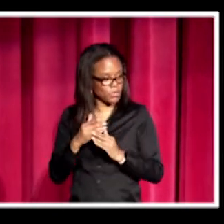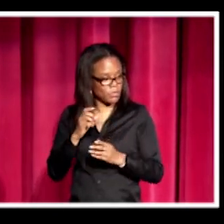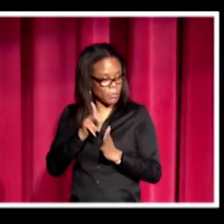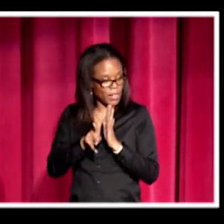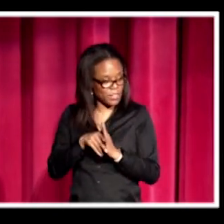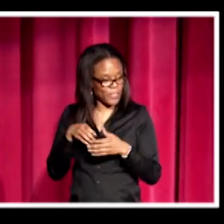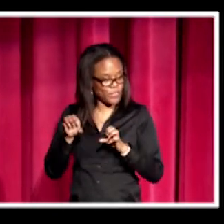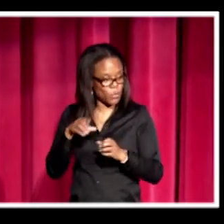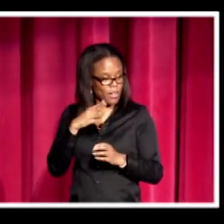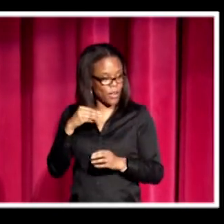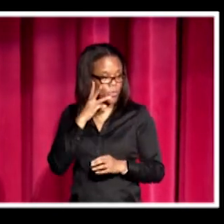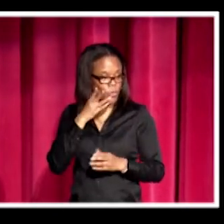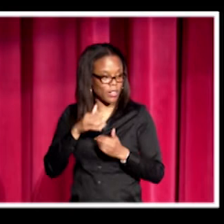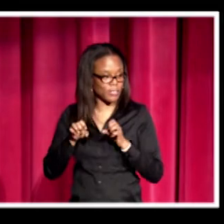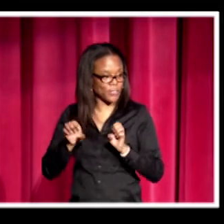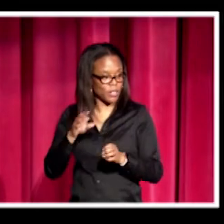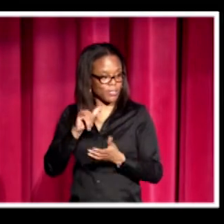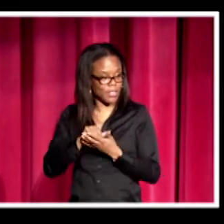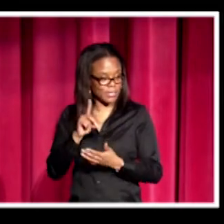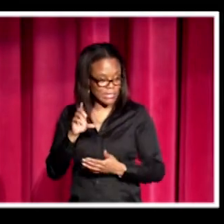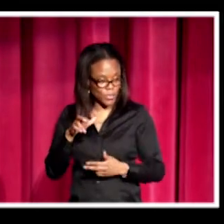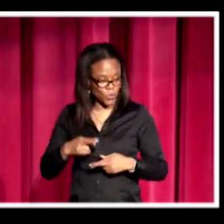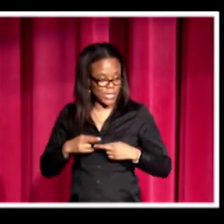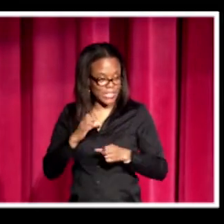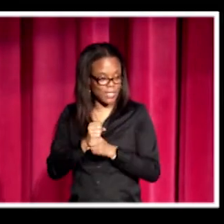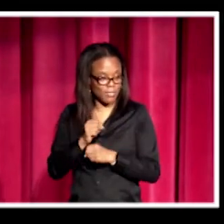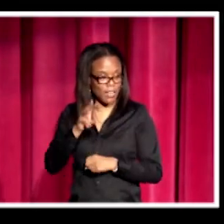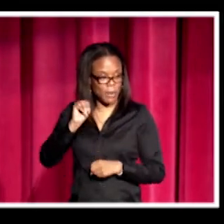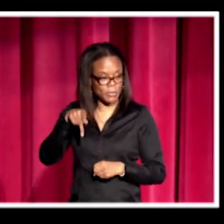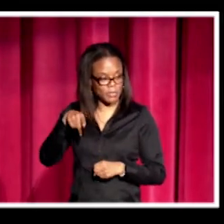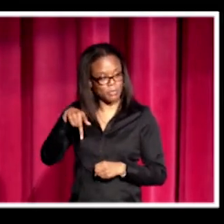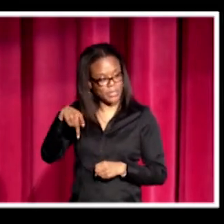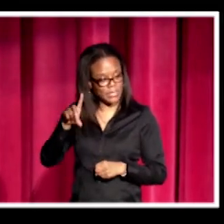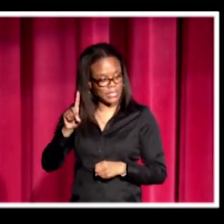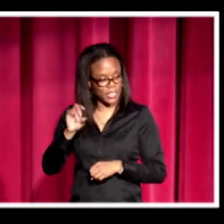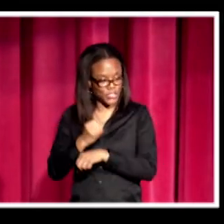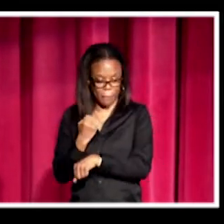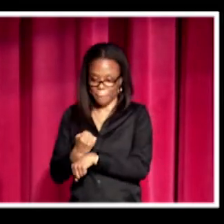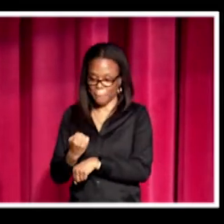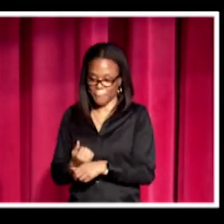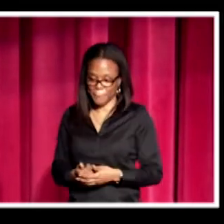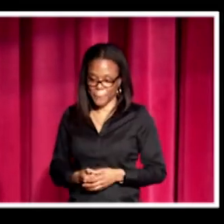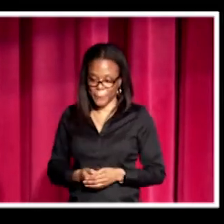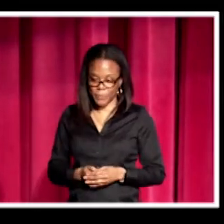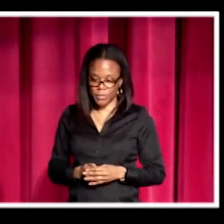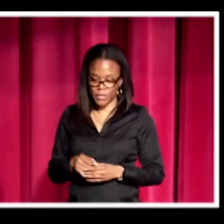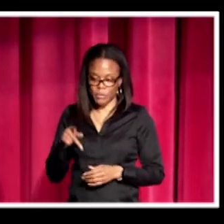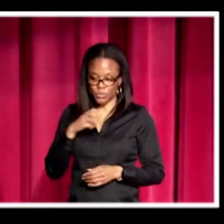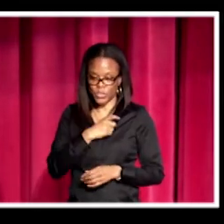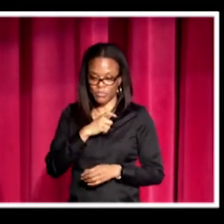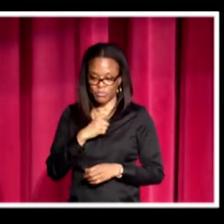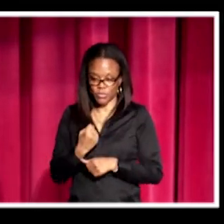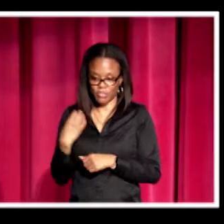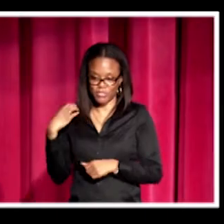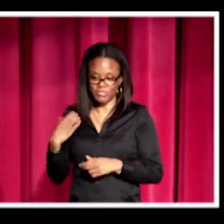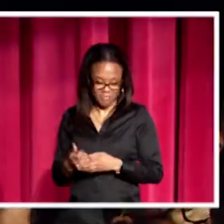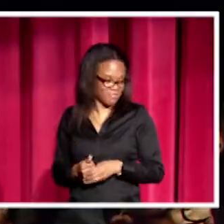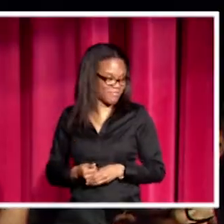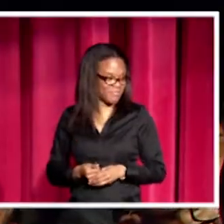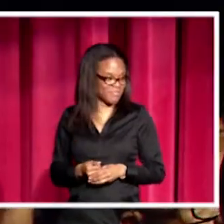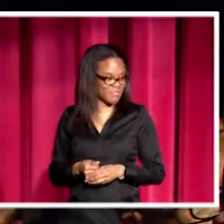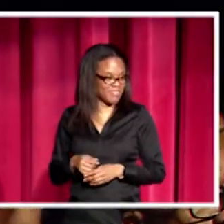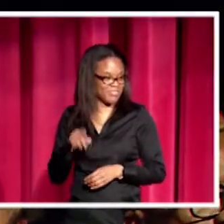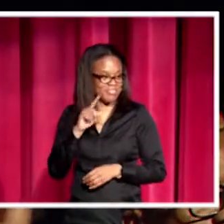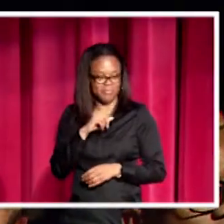efforts, and we will ensure that DC residents become MPD police officers.